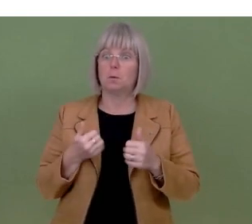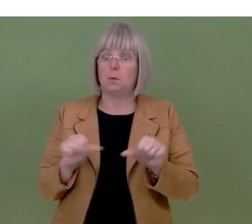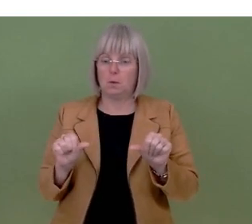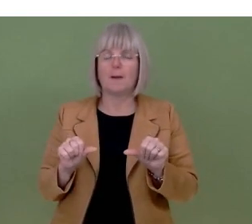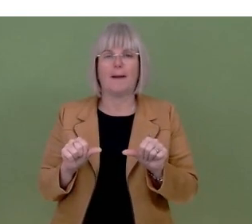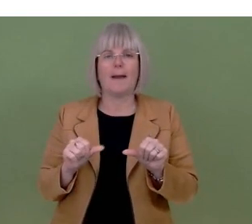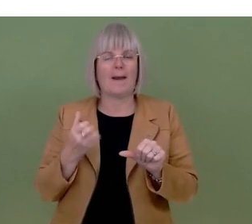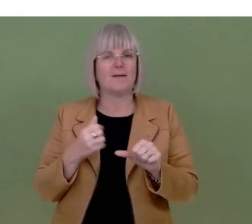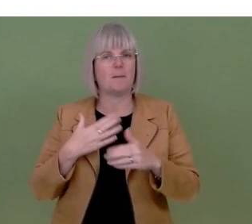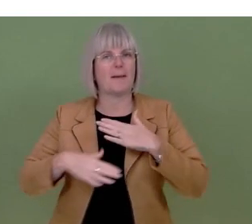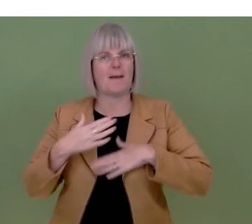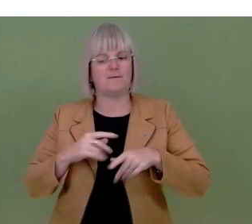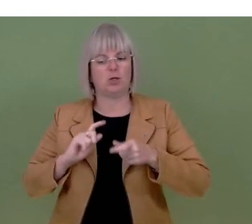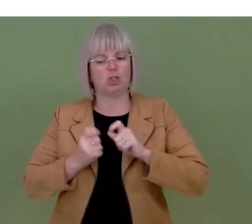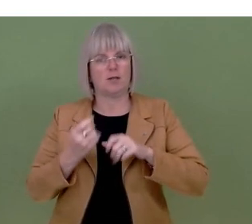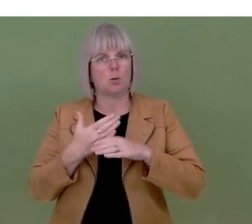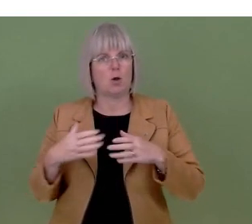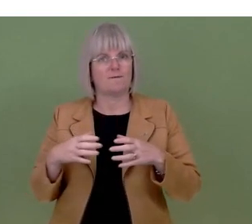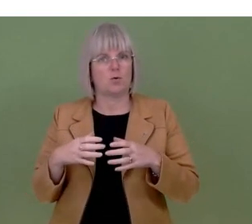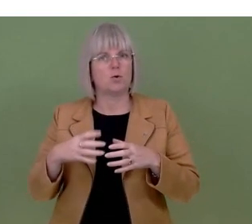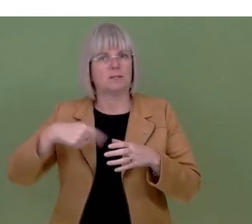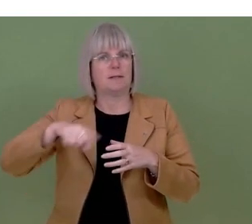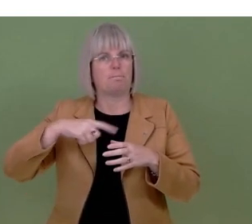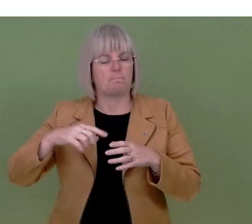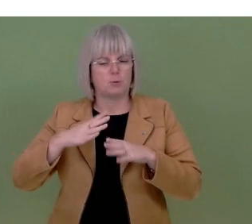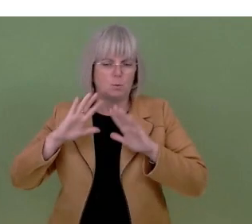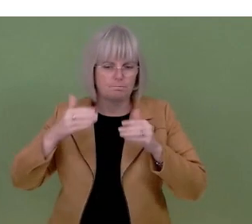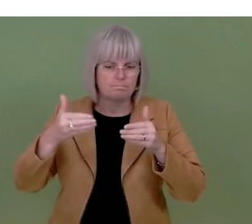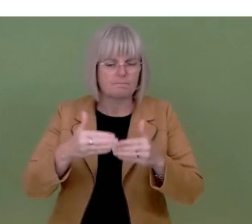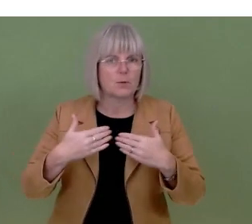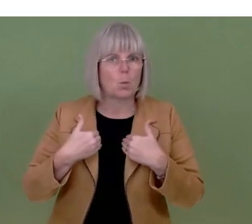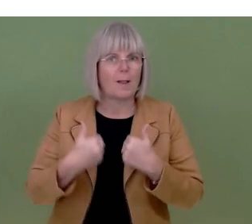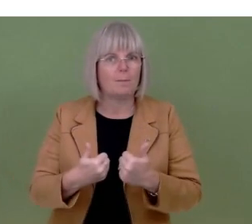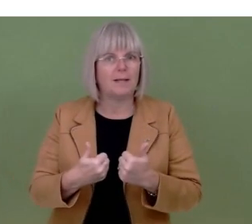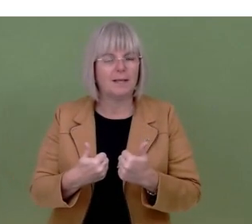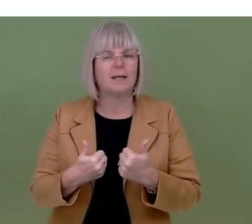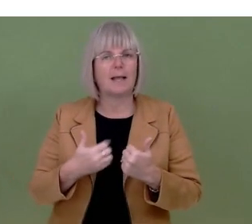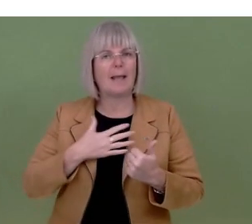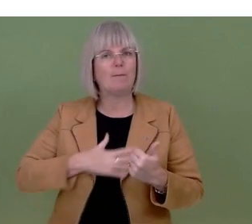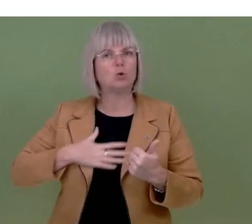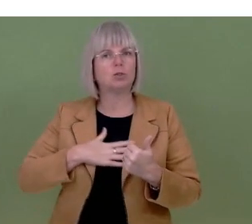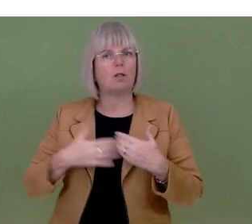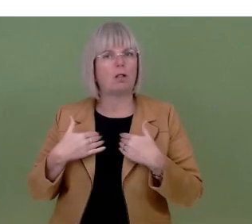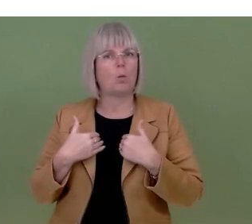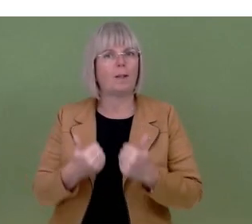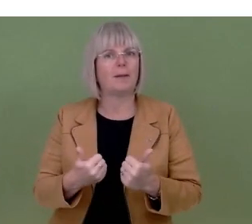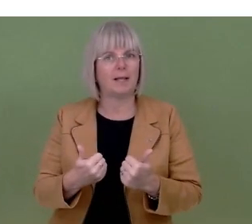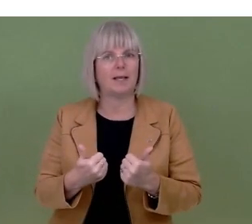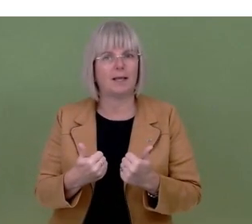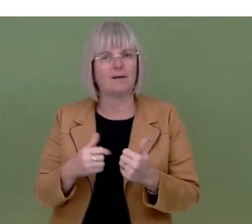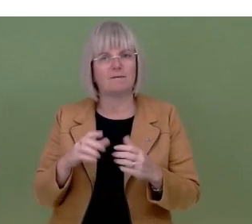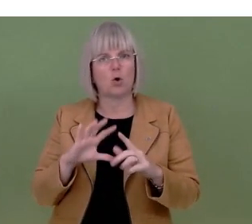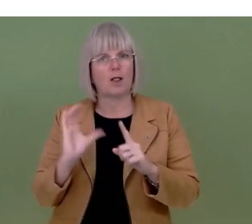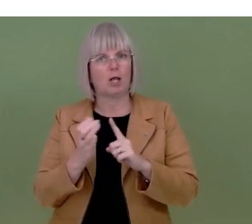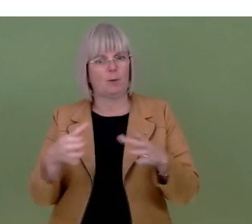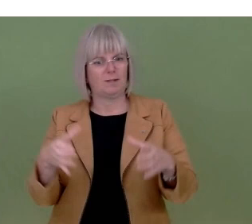team coming together to help focus on wellbeing and emotional wellbeing in that community and general practice setting. So